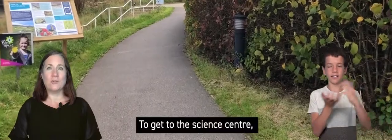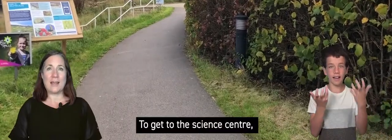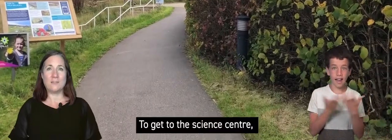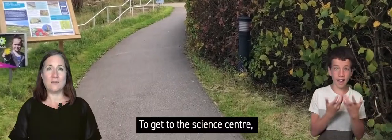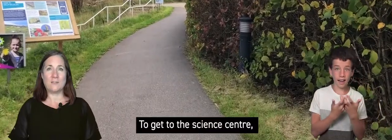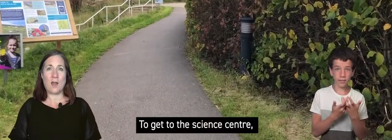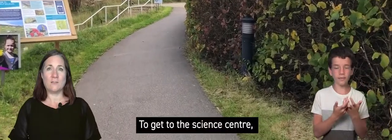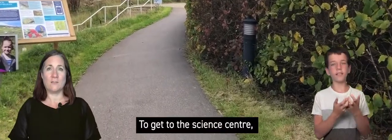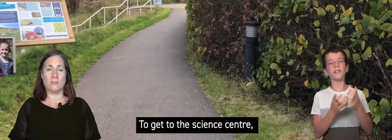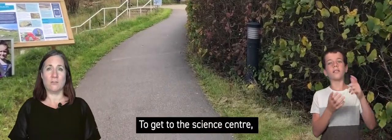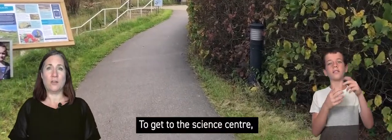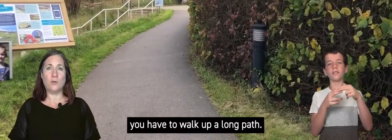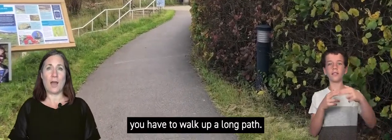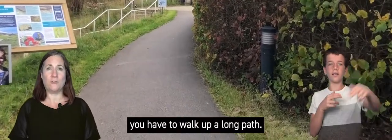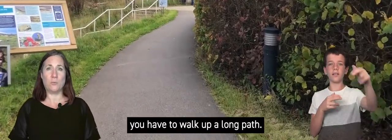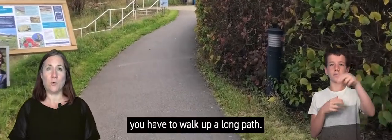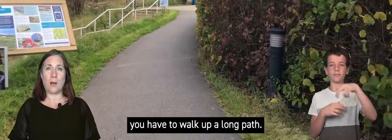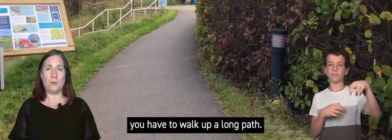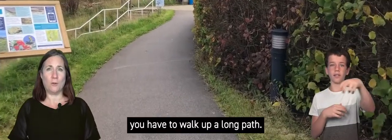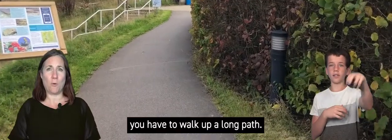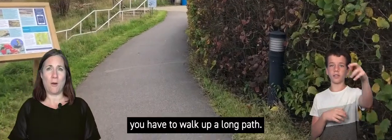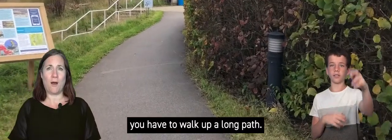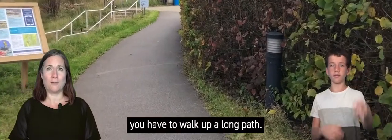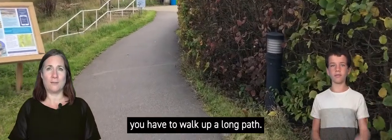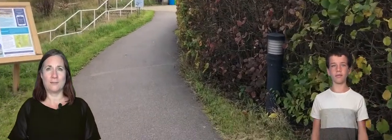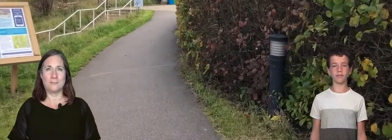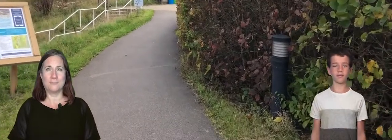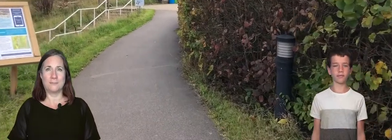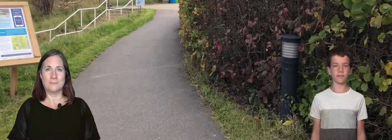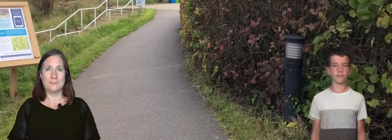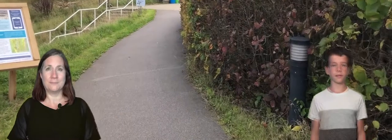To get to the Science Centre you have to walk up a long path.